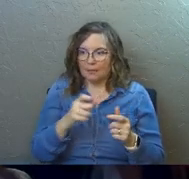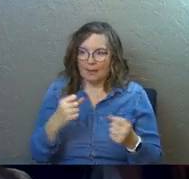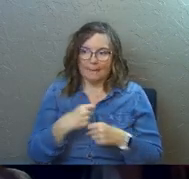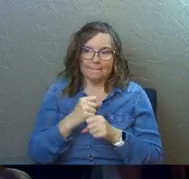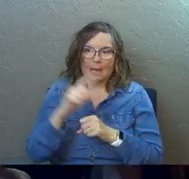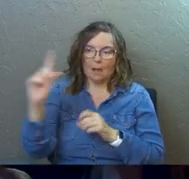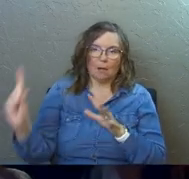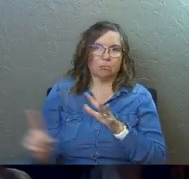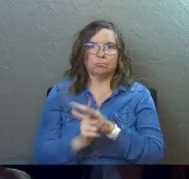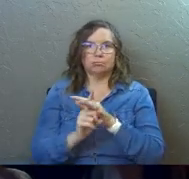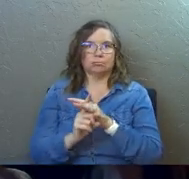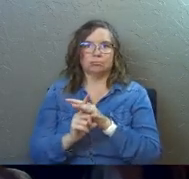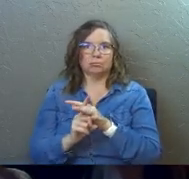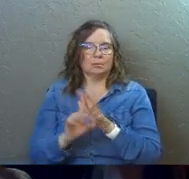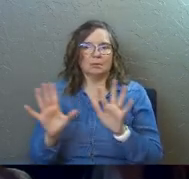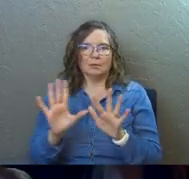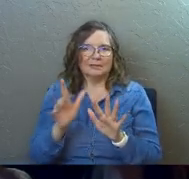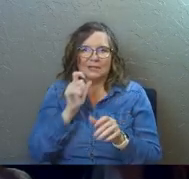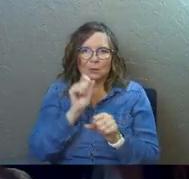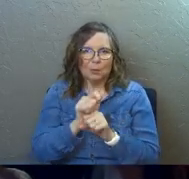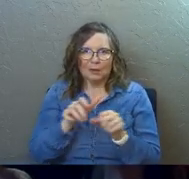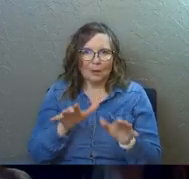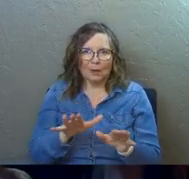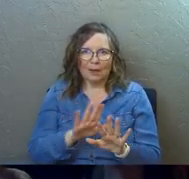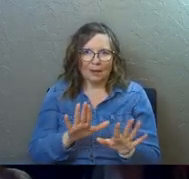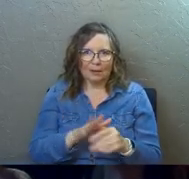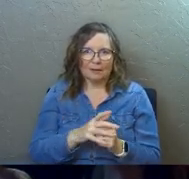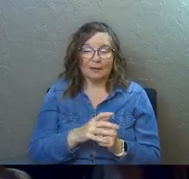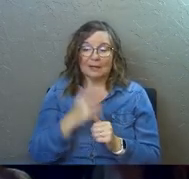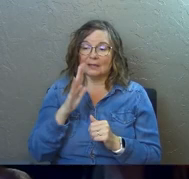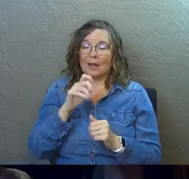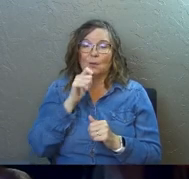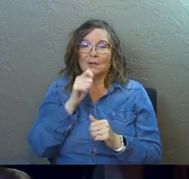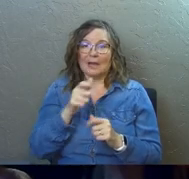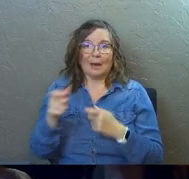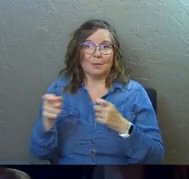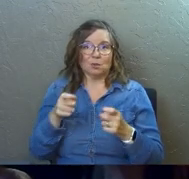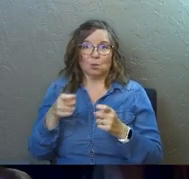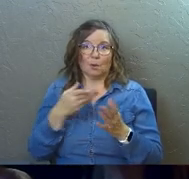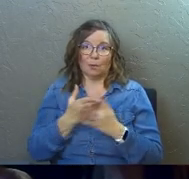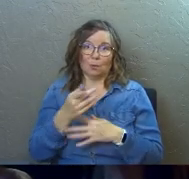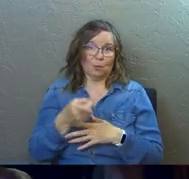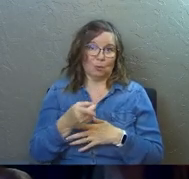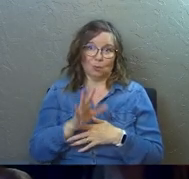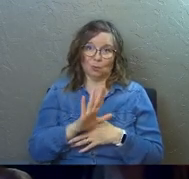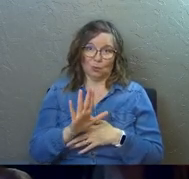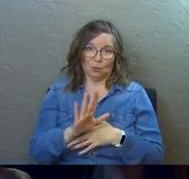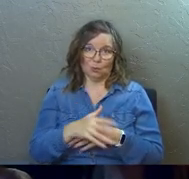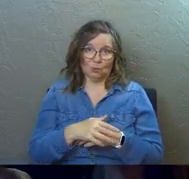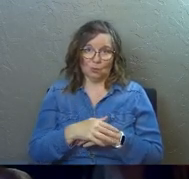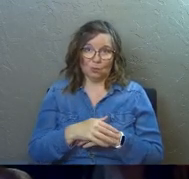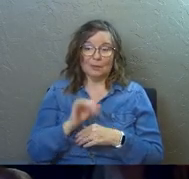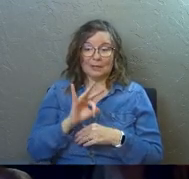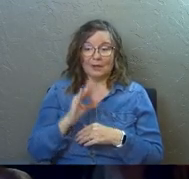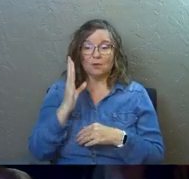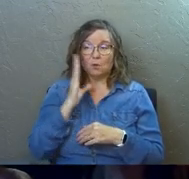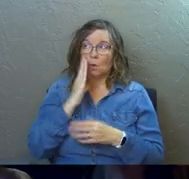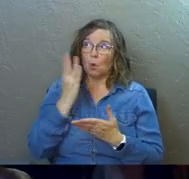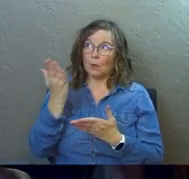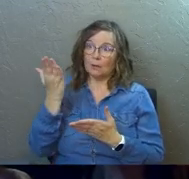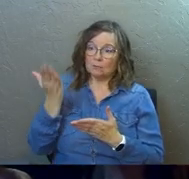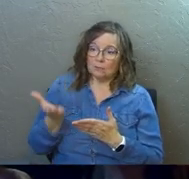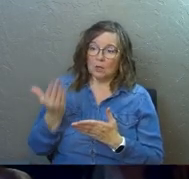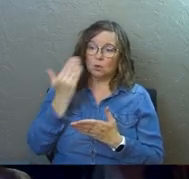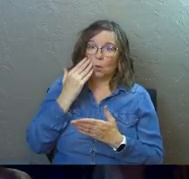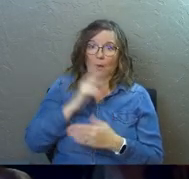that make God show up. It just doesn't work that way. God will not be controlled by you. If you know him and